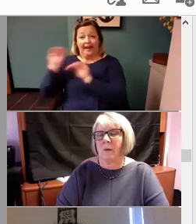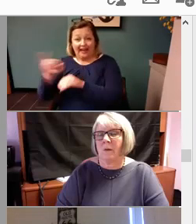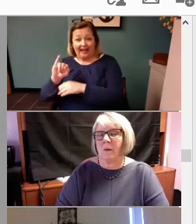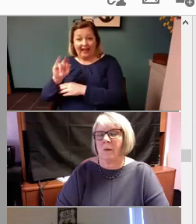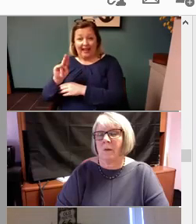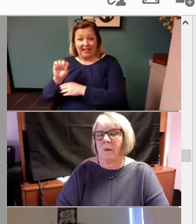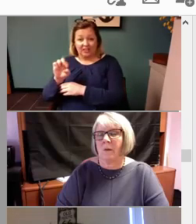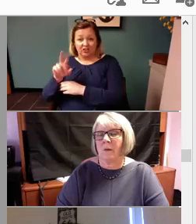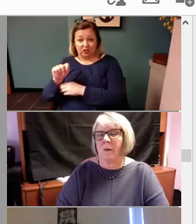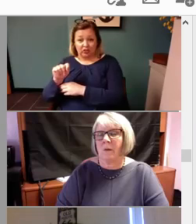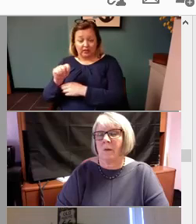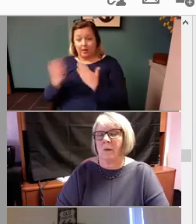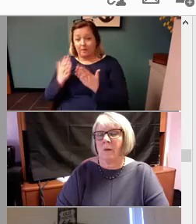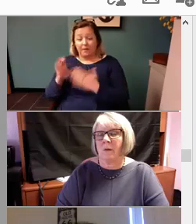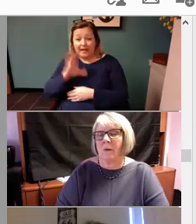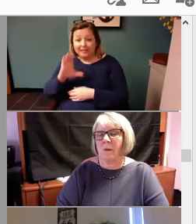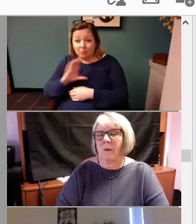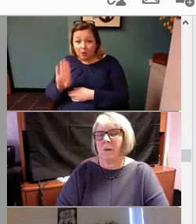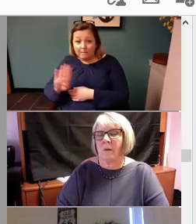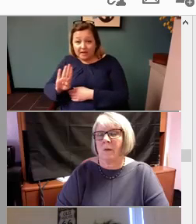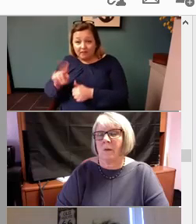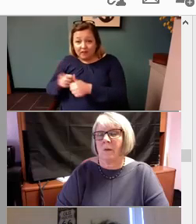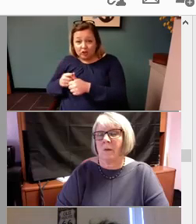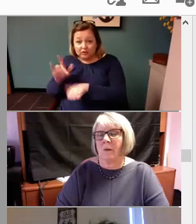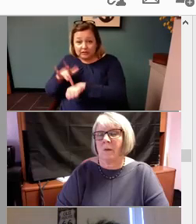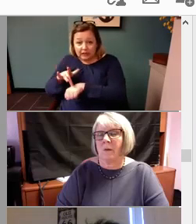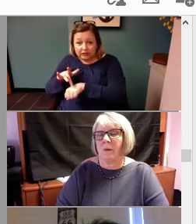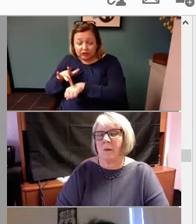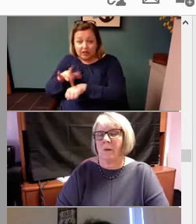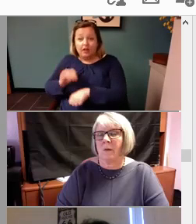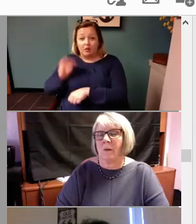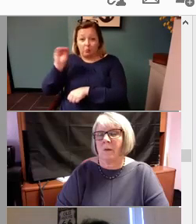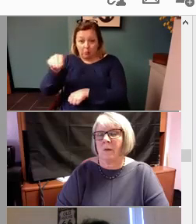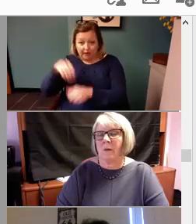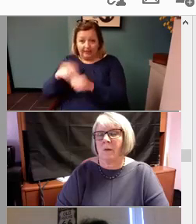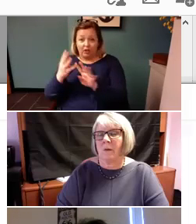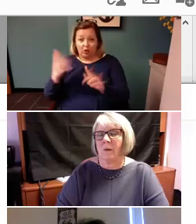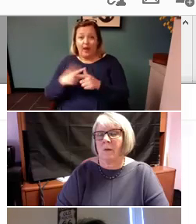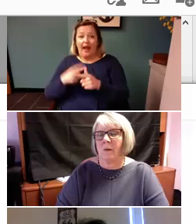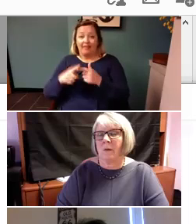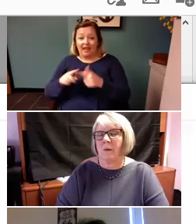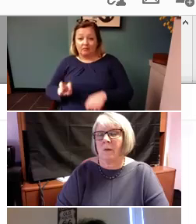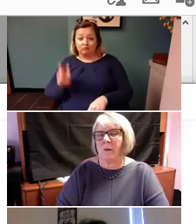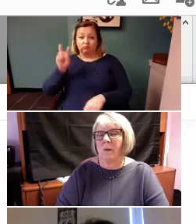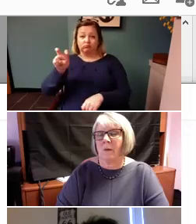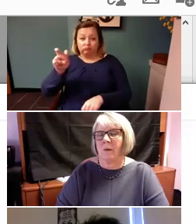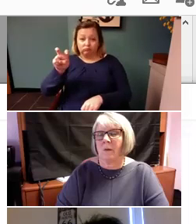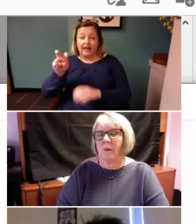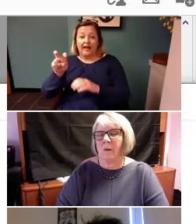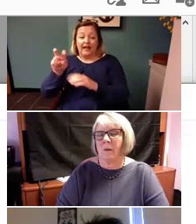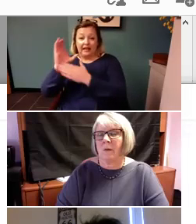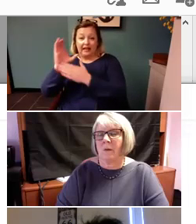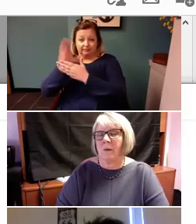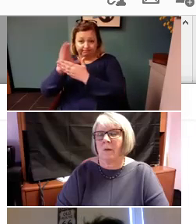insert that to the queue, and then we insert A, right? So let's say that